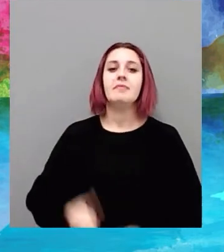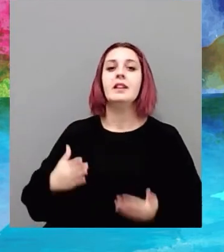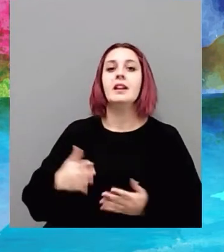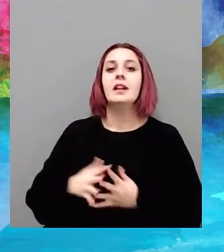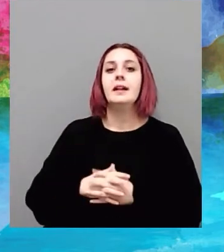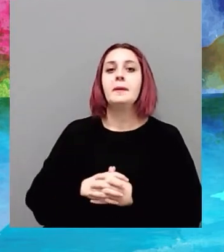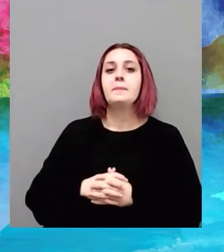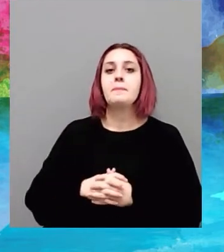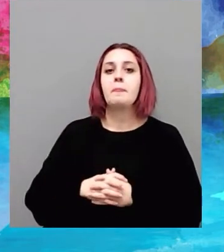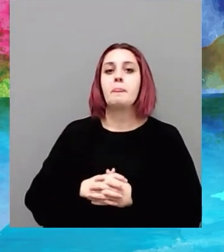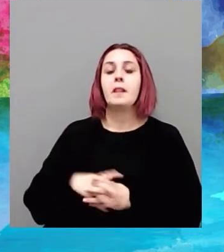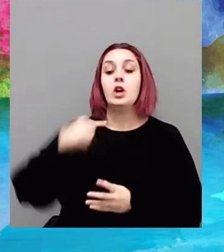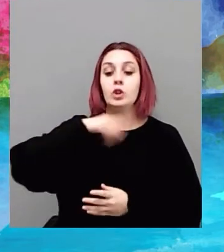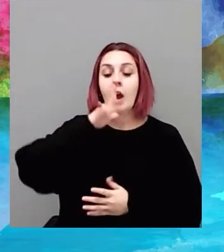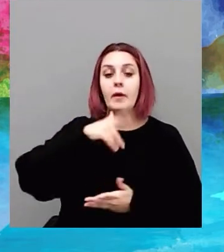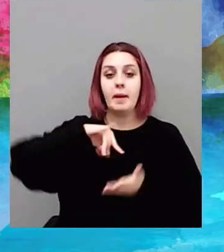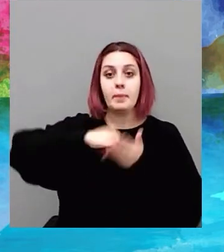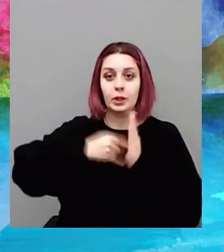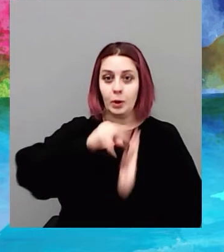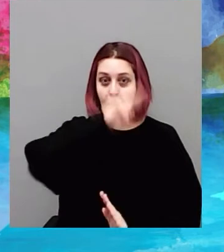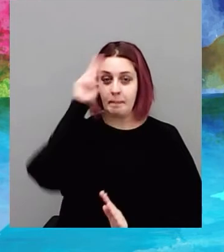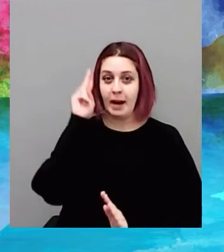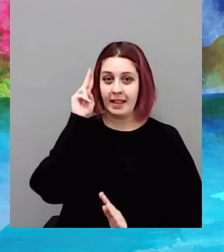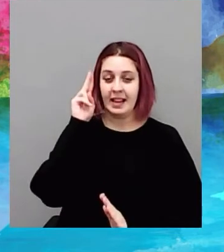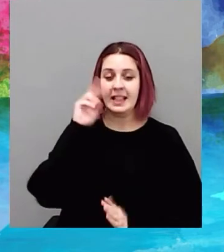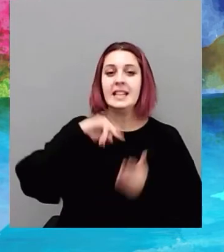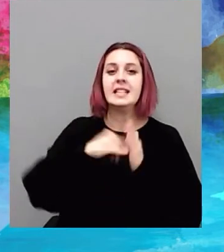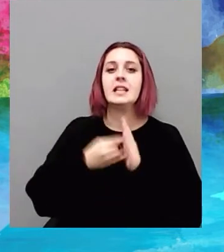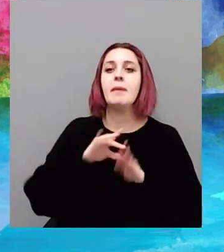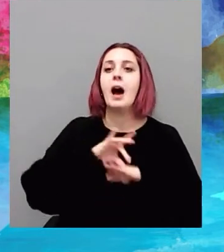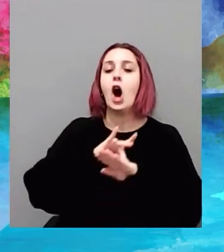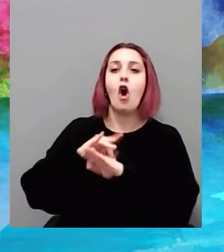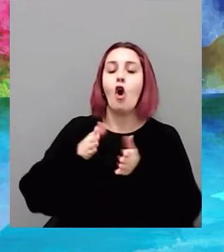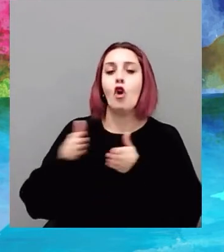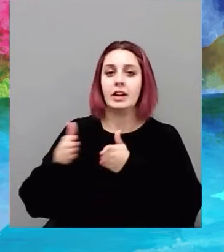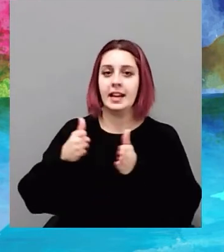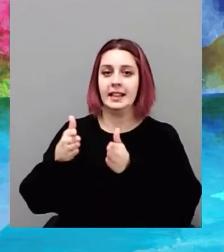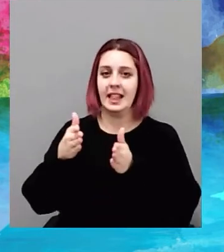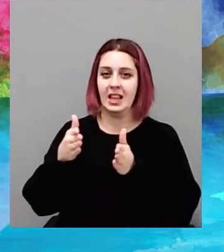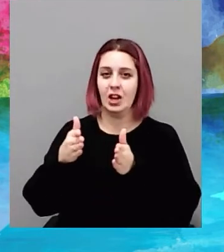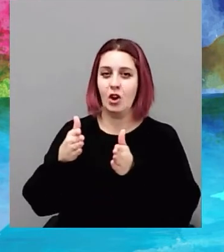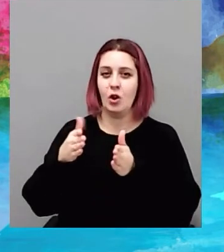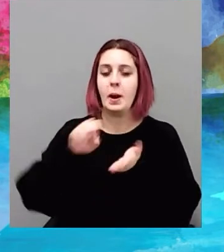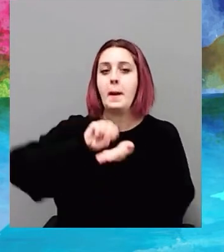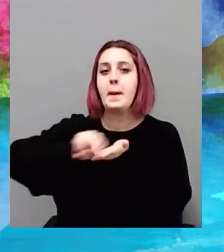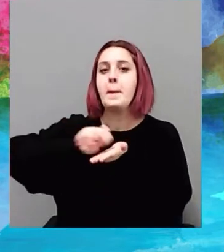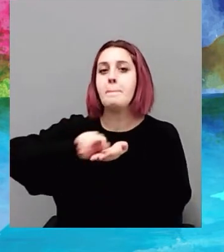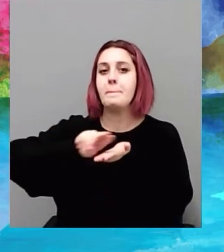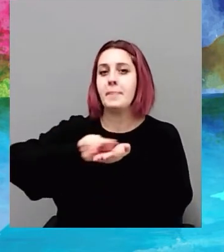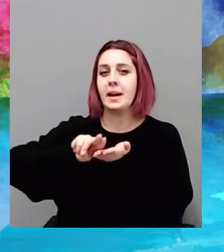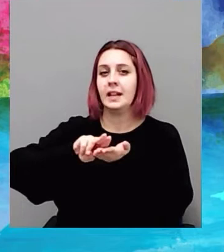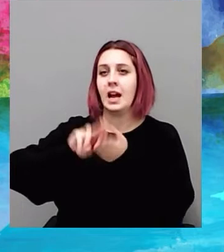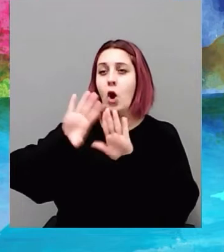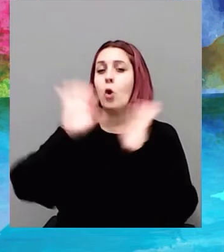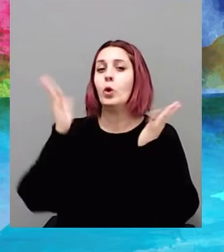about Madrid. That's the project we're working on now, an orientation system in Madrid,